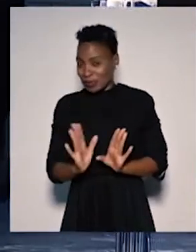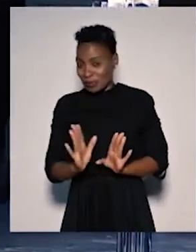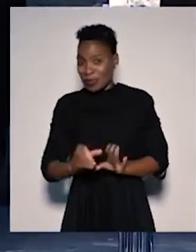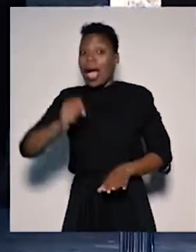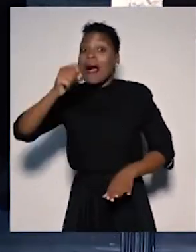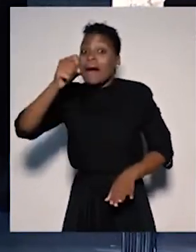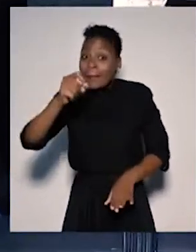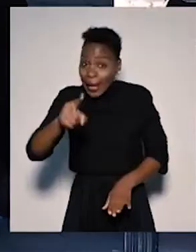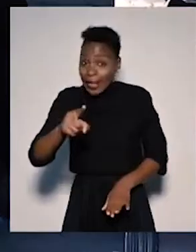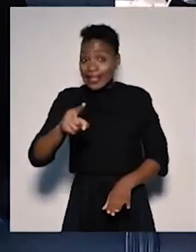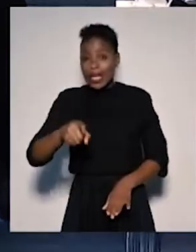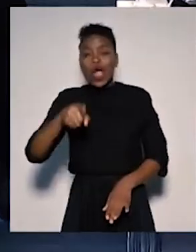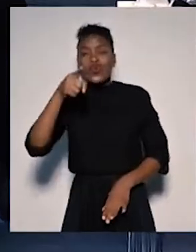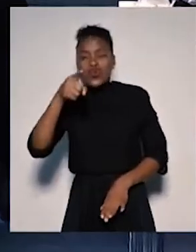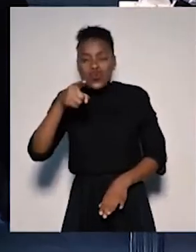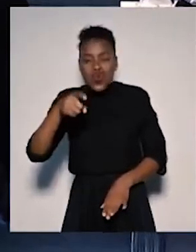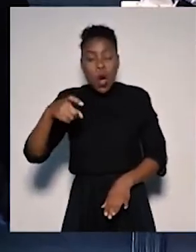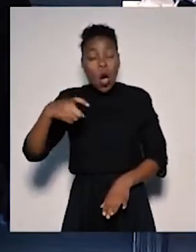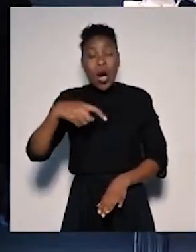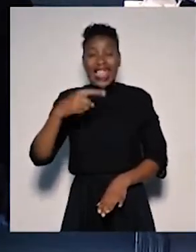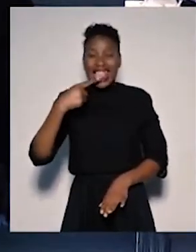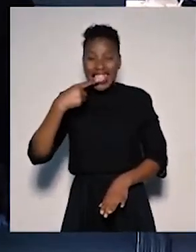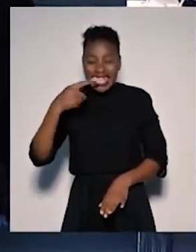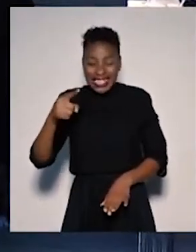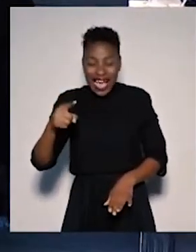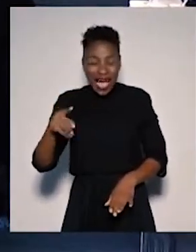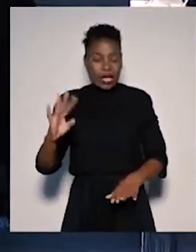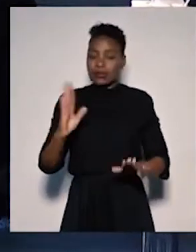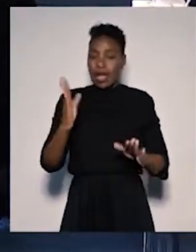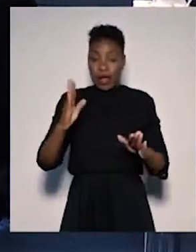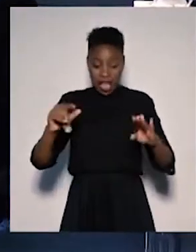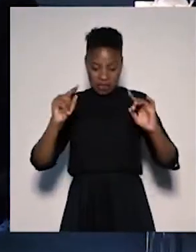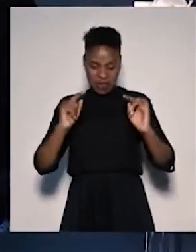It's because your tolerance level has been adjusted.